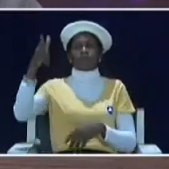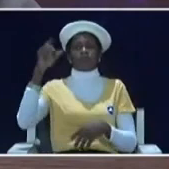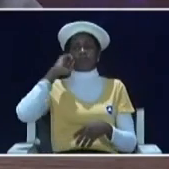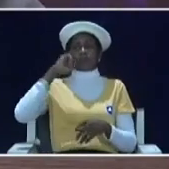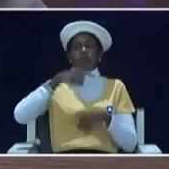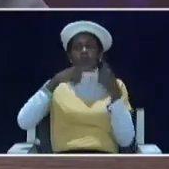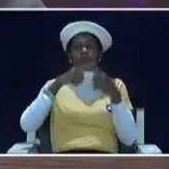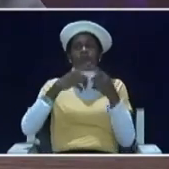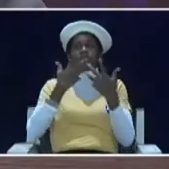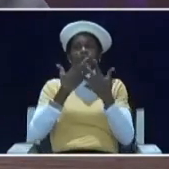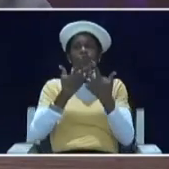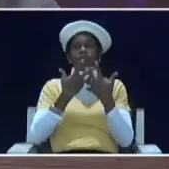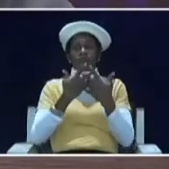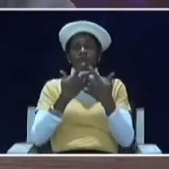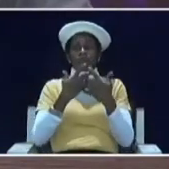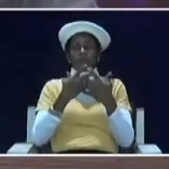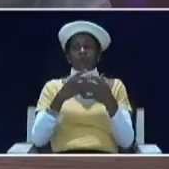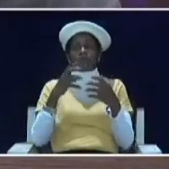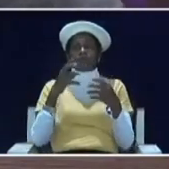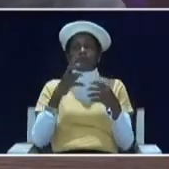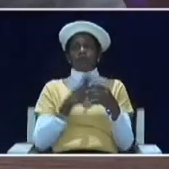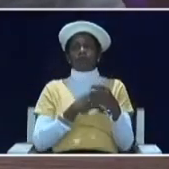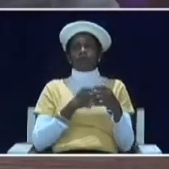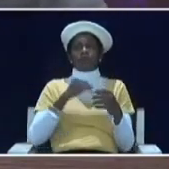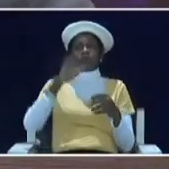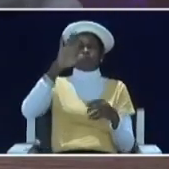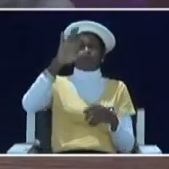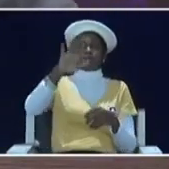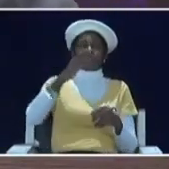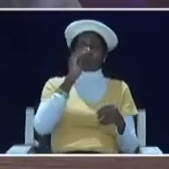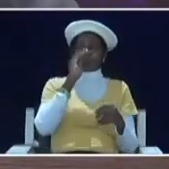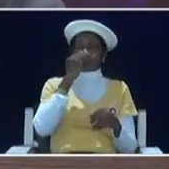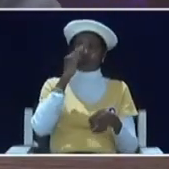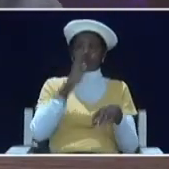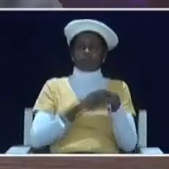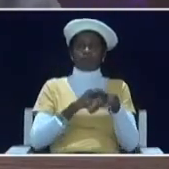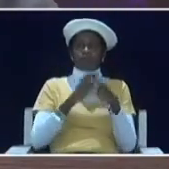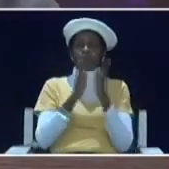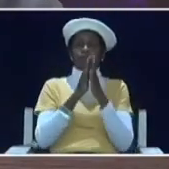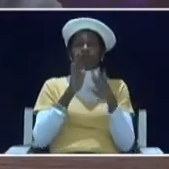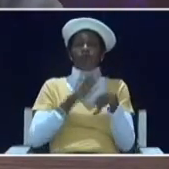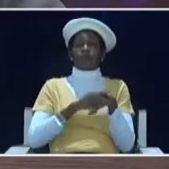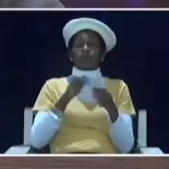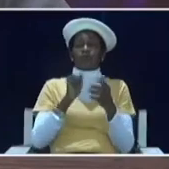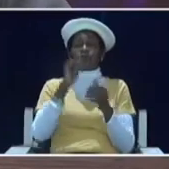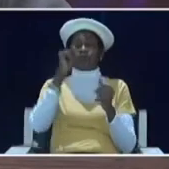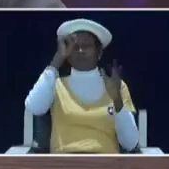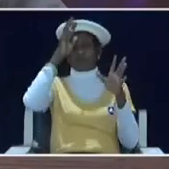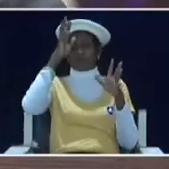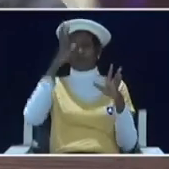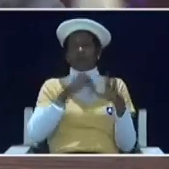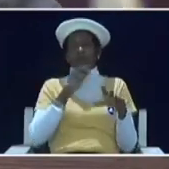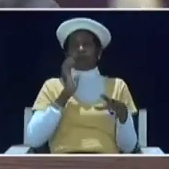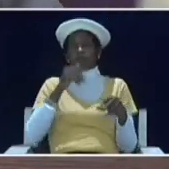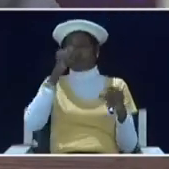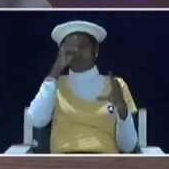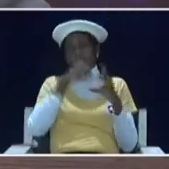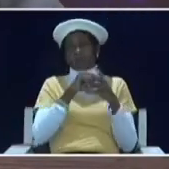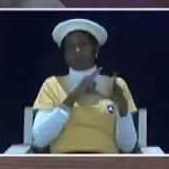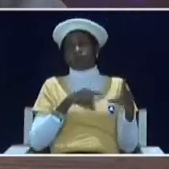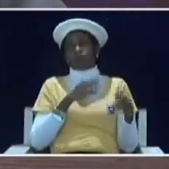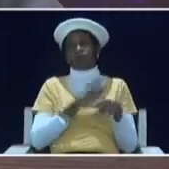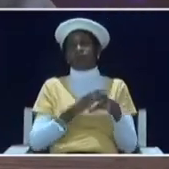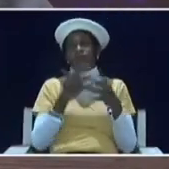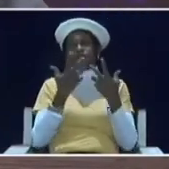went to the machine. He placed the handkerchief prayed on by our Father in the Lord on the